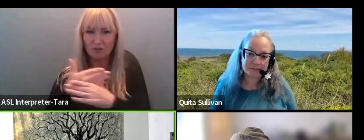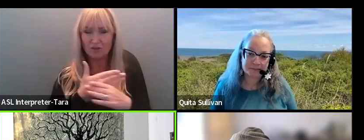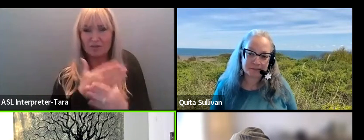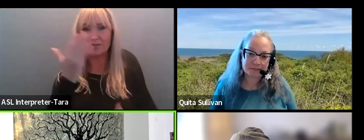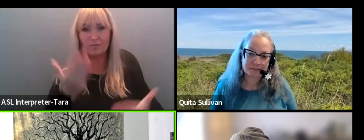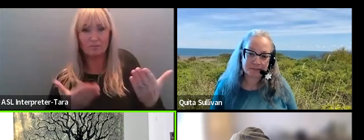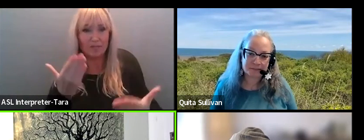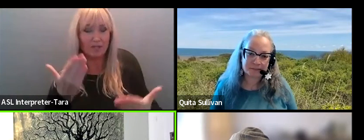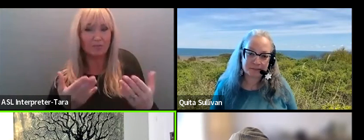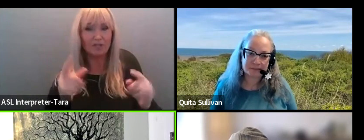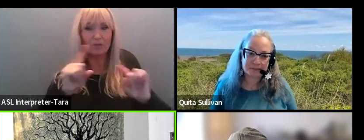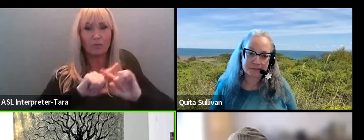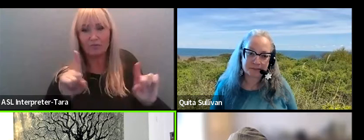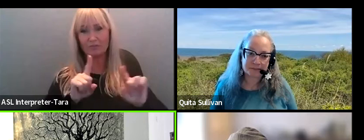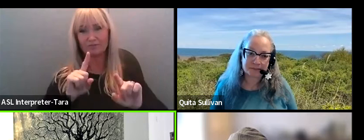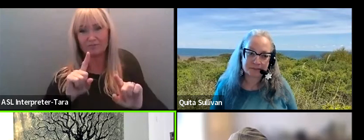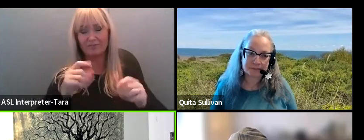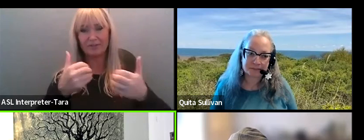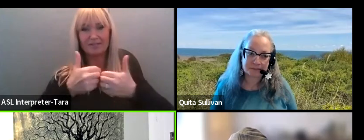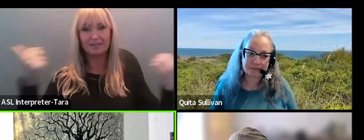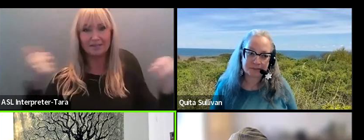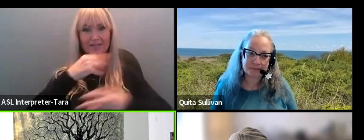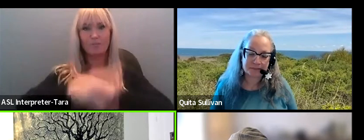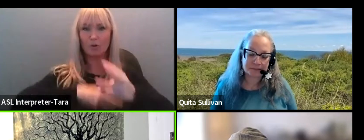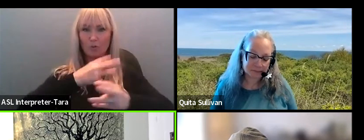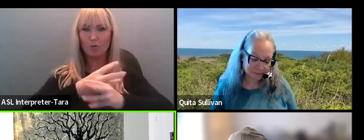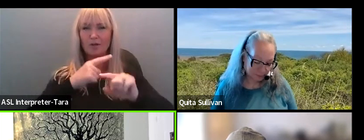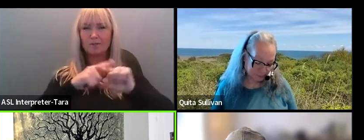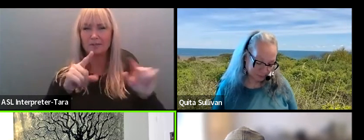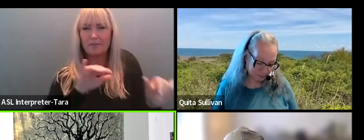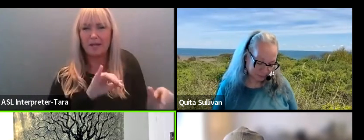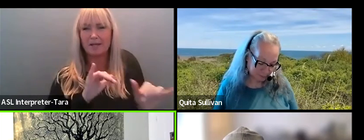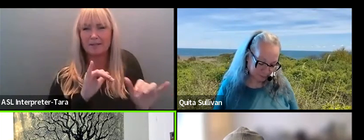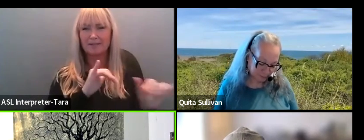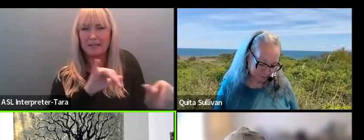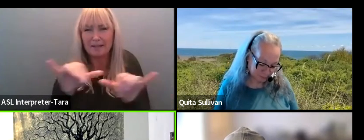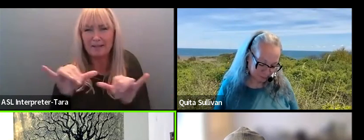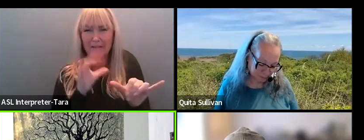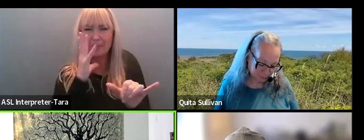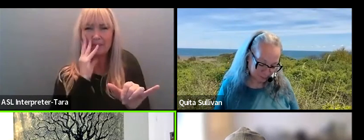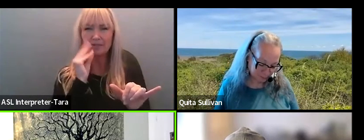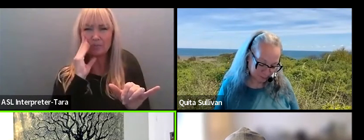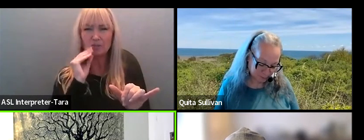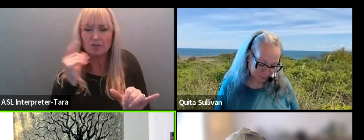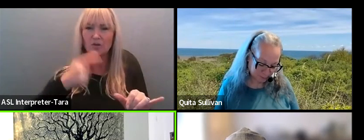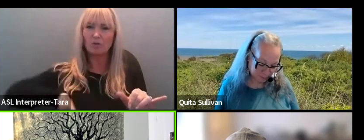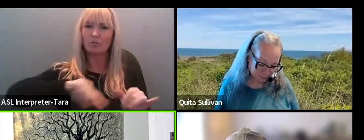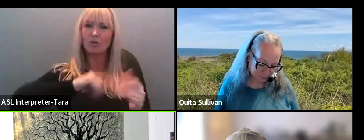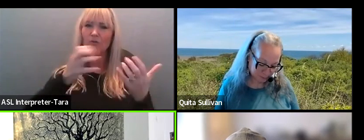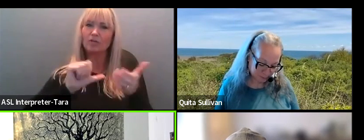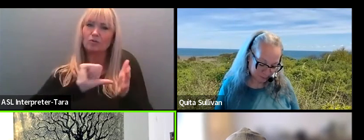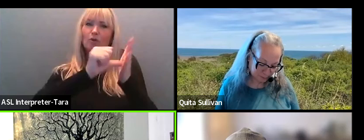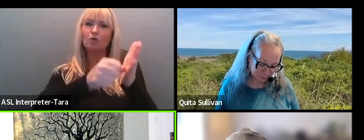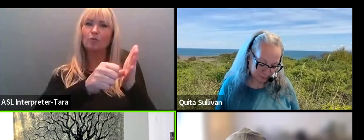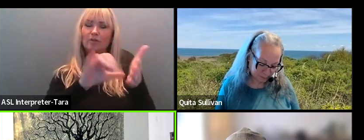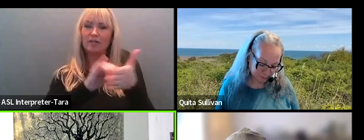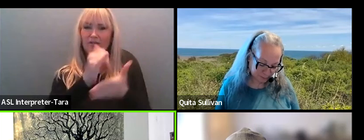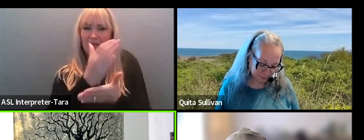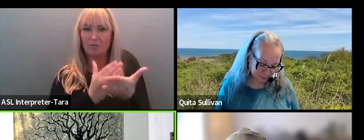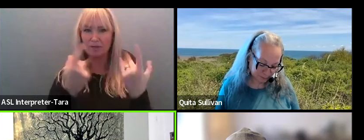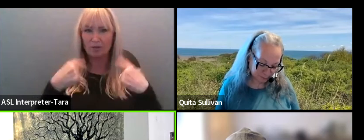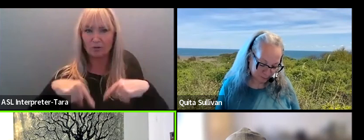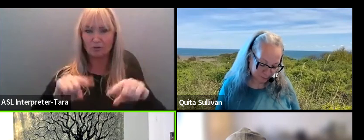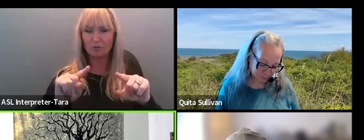seem we come from separate worlds. And we really wanted to sort of illuminate that part throughout the performance as